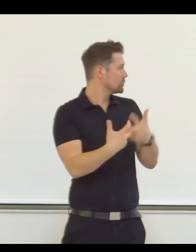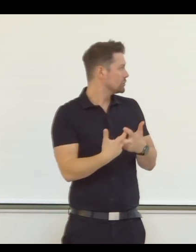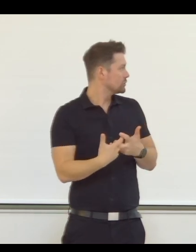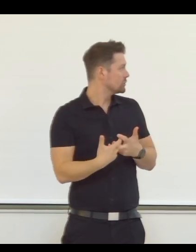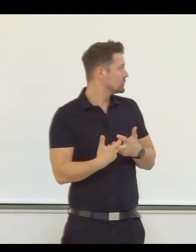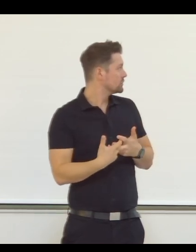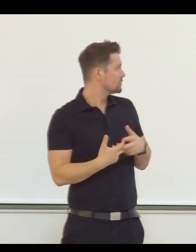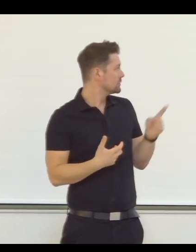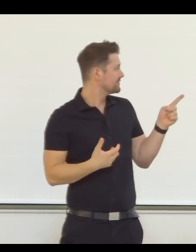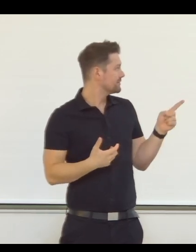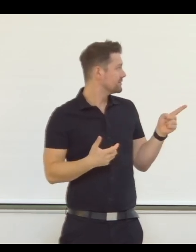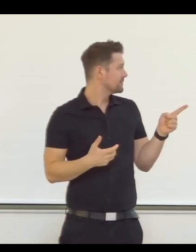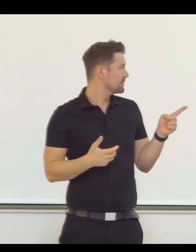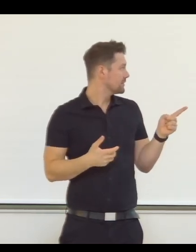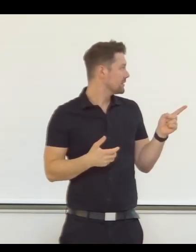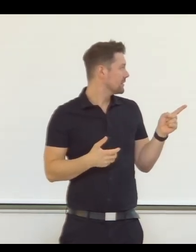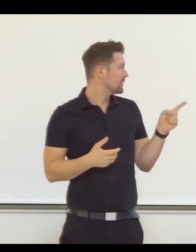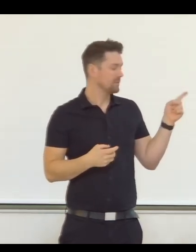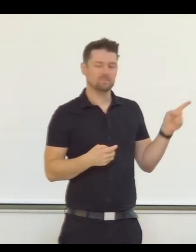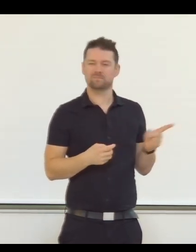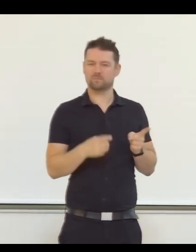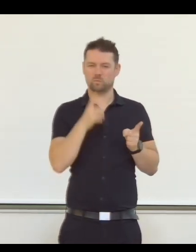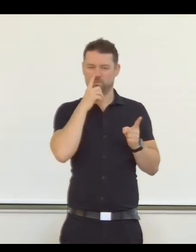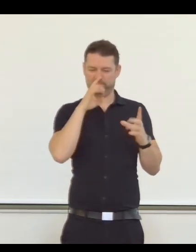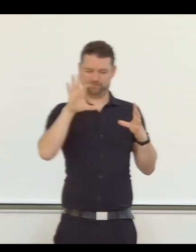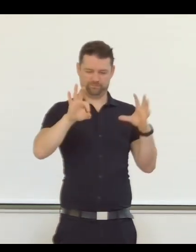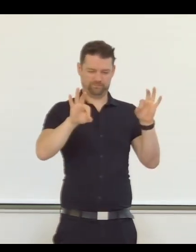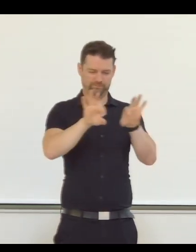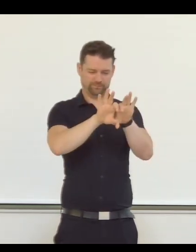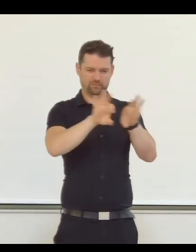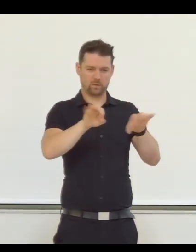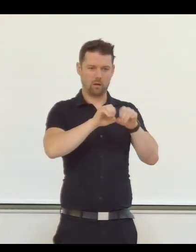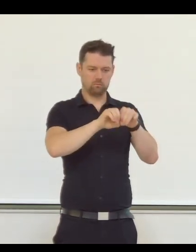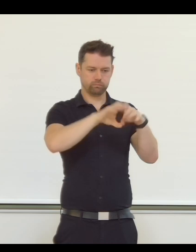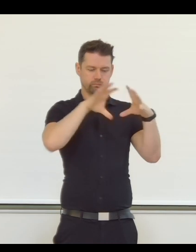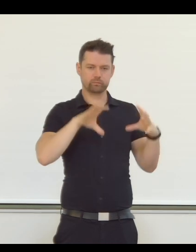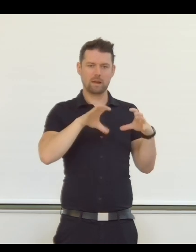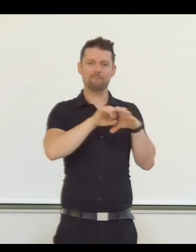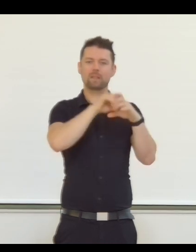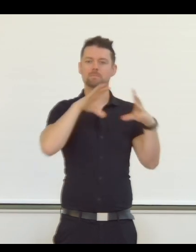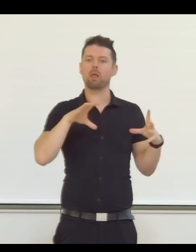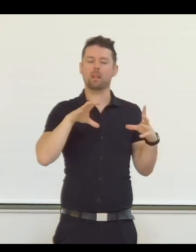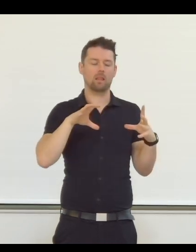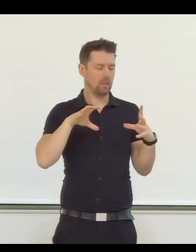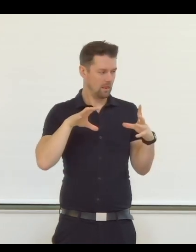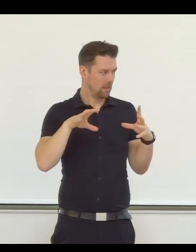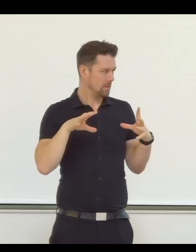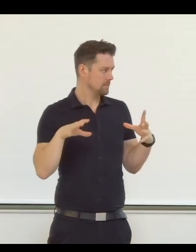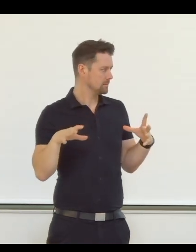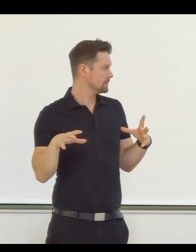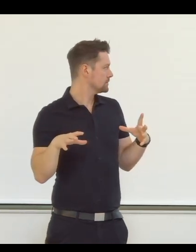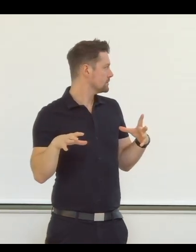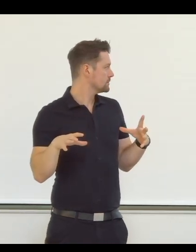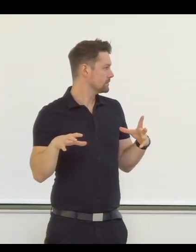also to save some room. Yeah. So these small little bubbles would be inflatables, which